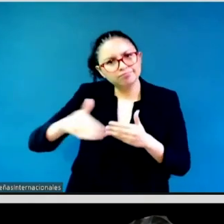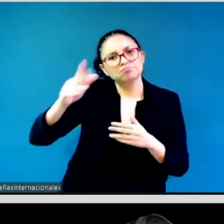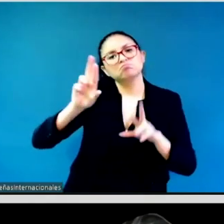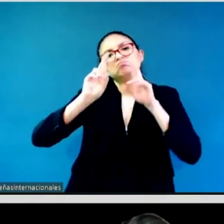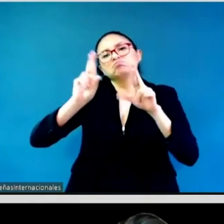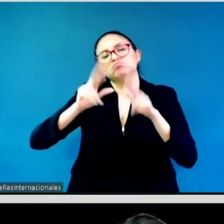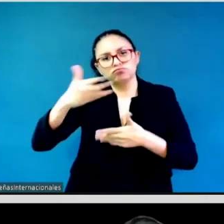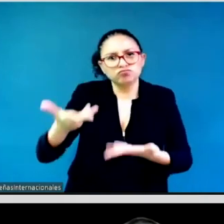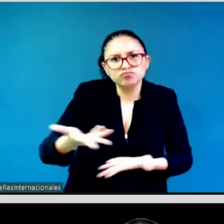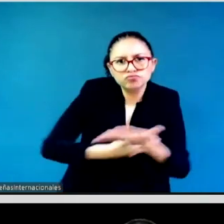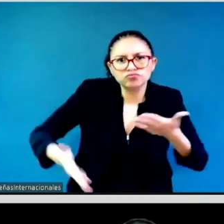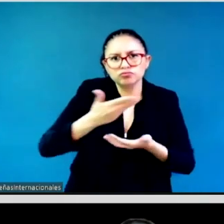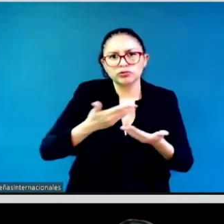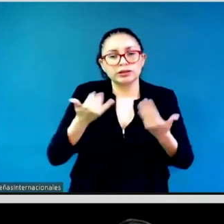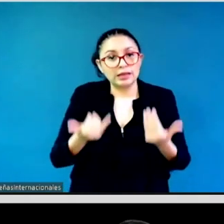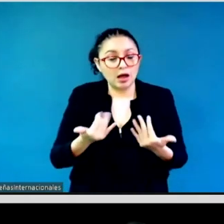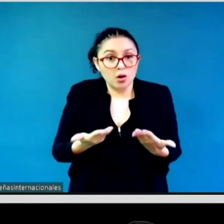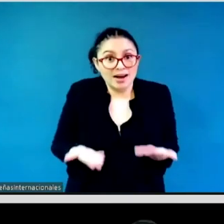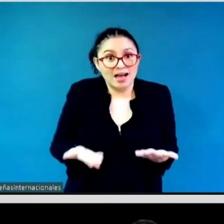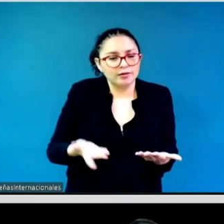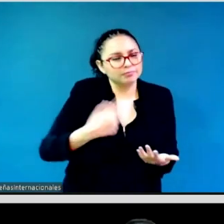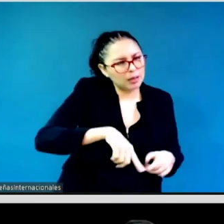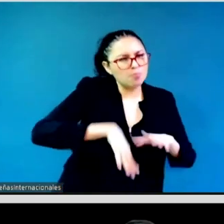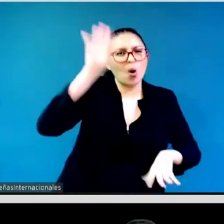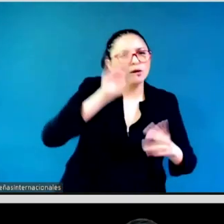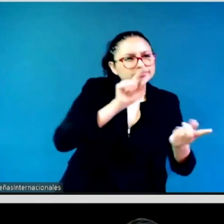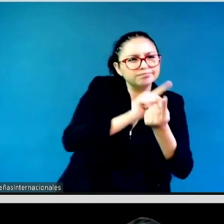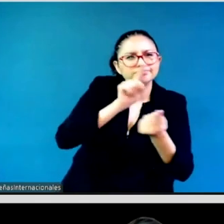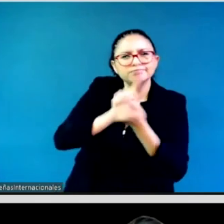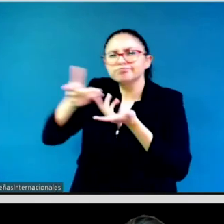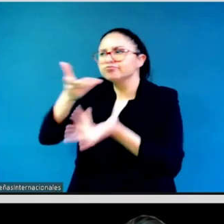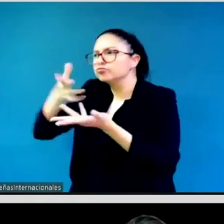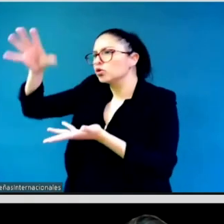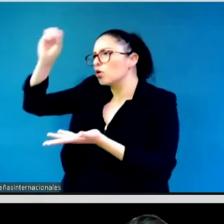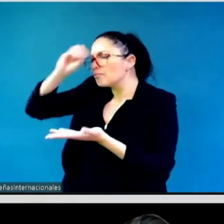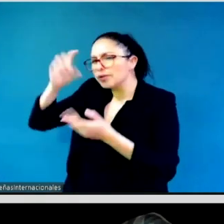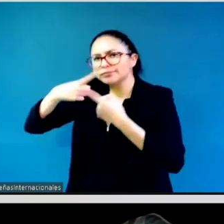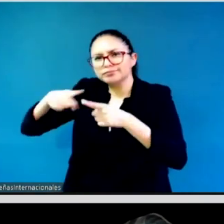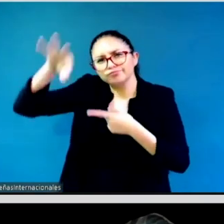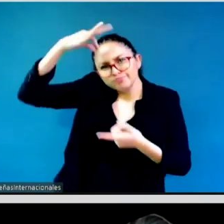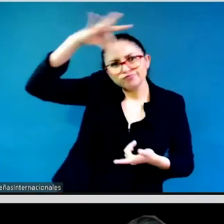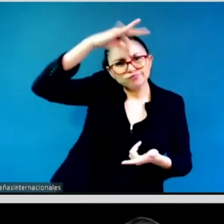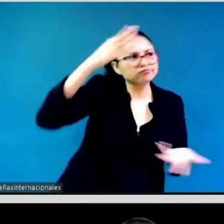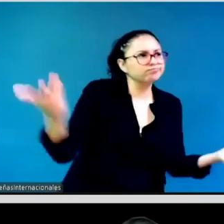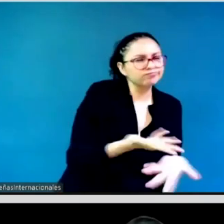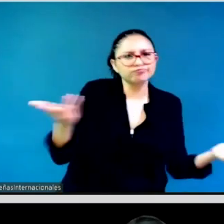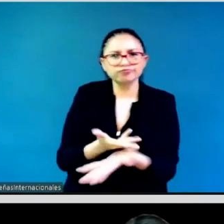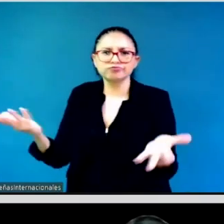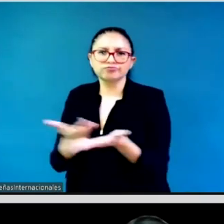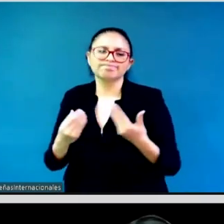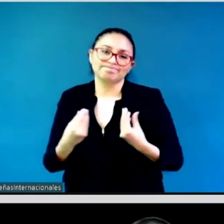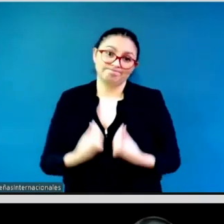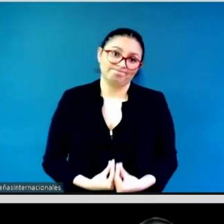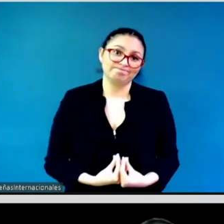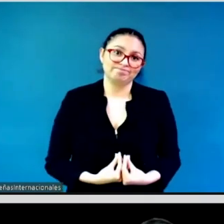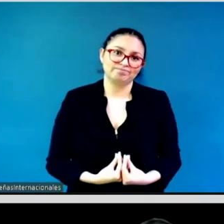to this format, it's currently not possible. It's virtually. So, of course, there are challenges, but I think really